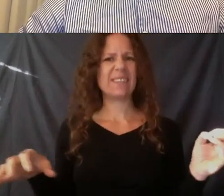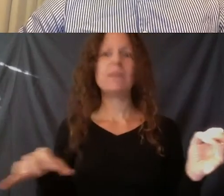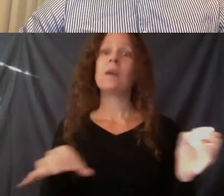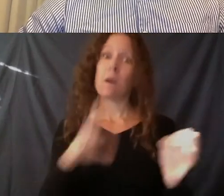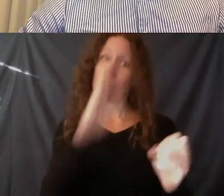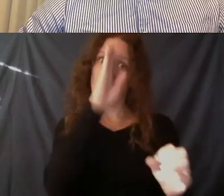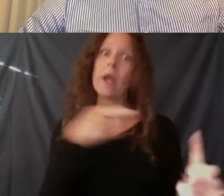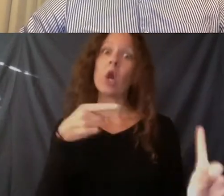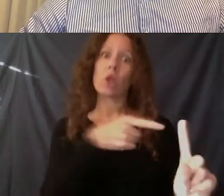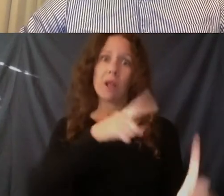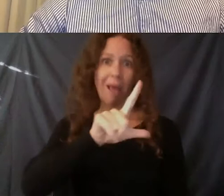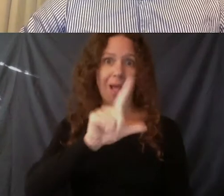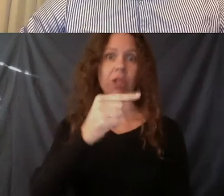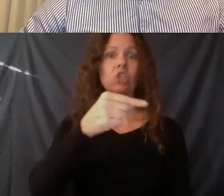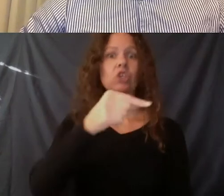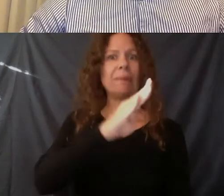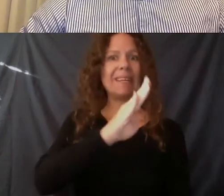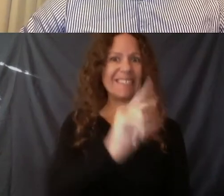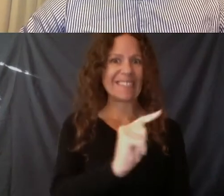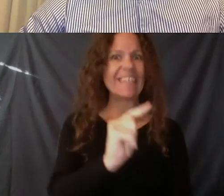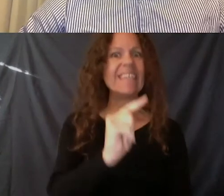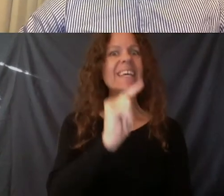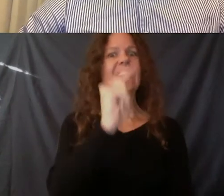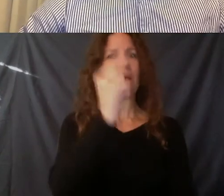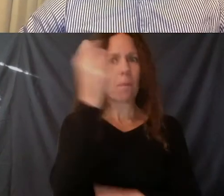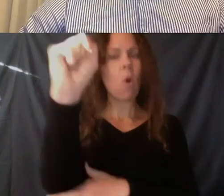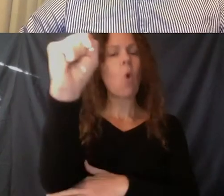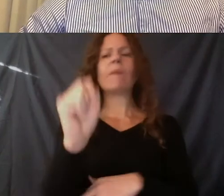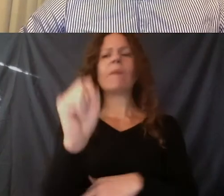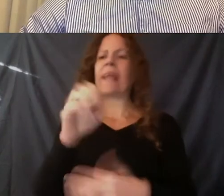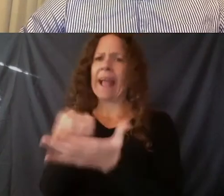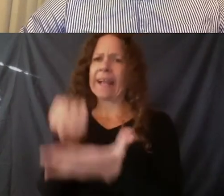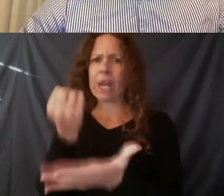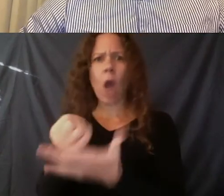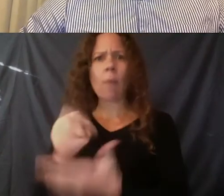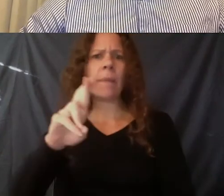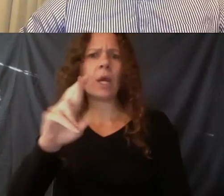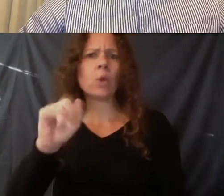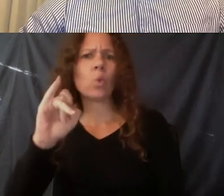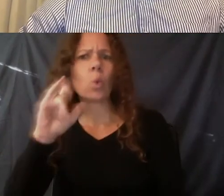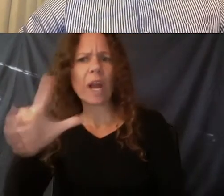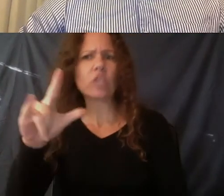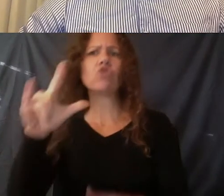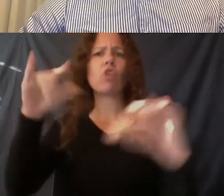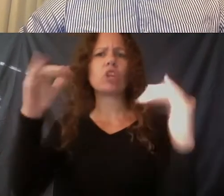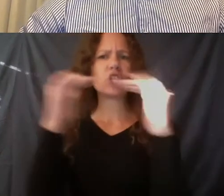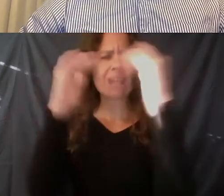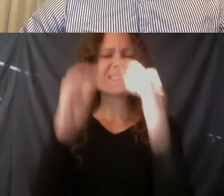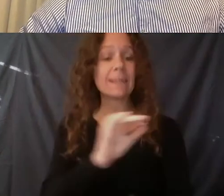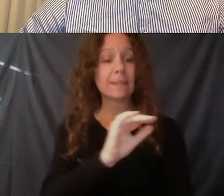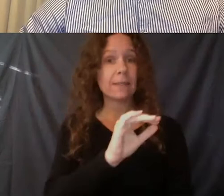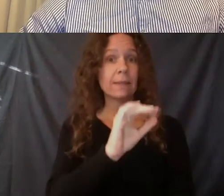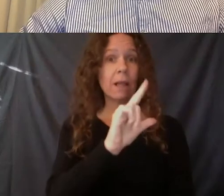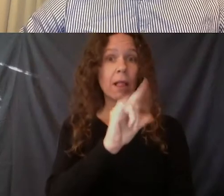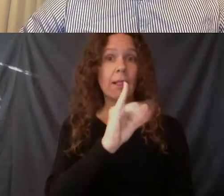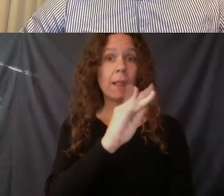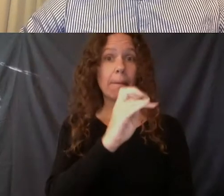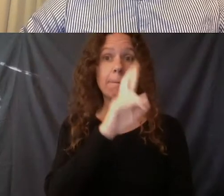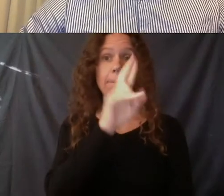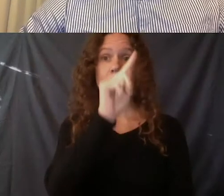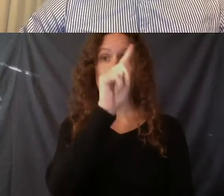LGBT movement, and then economic and racial justice in recent years, Liberty Hill and so forth. But the moment